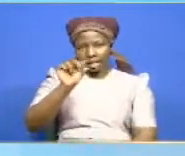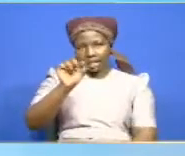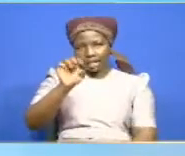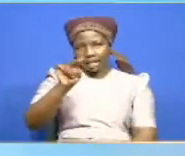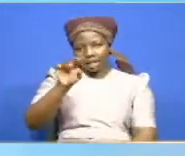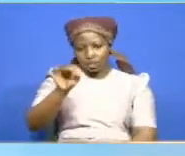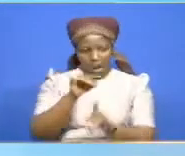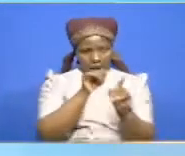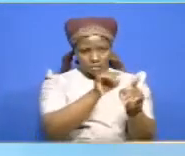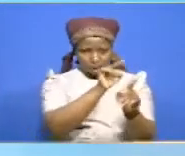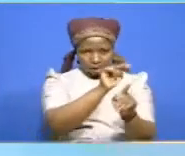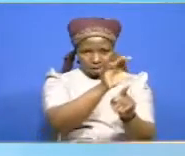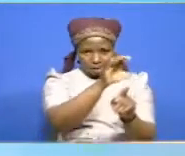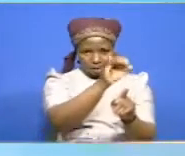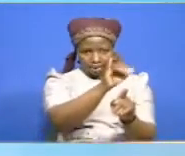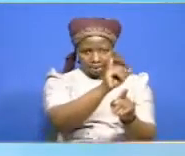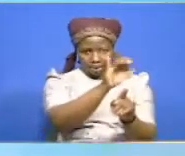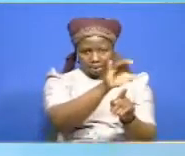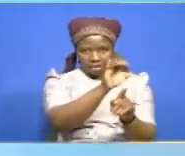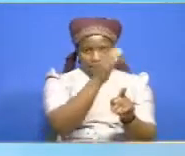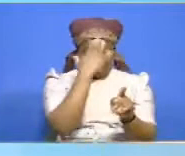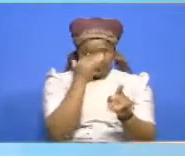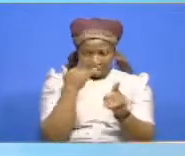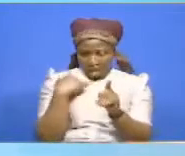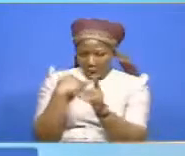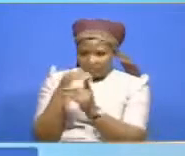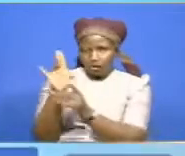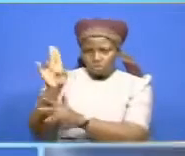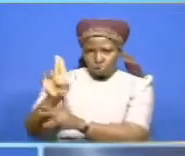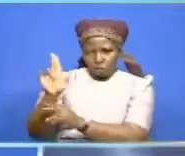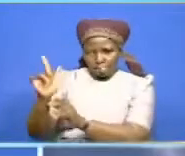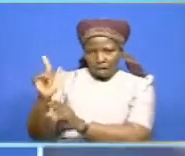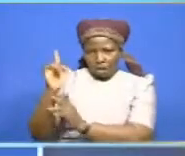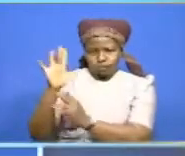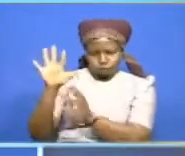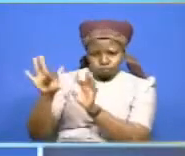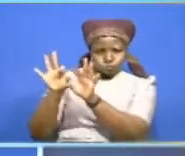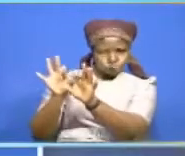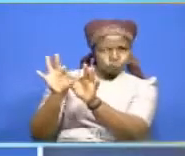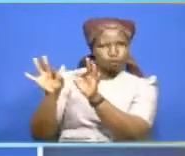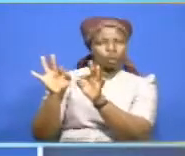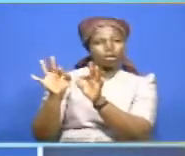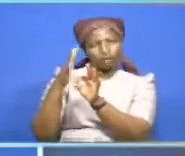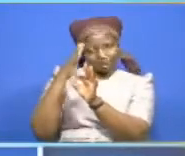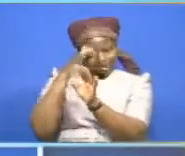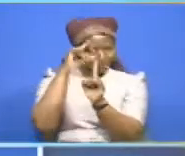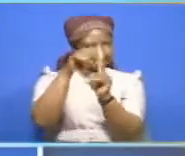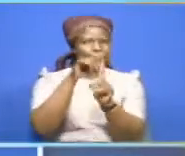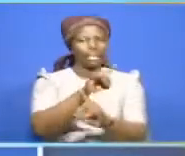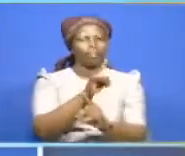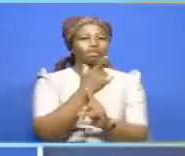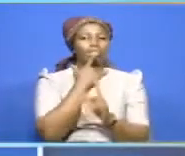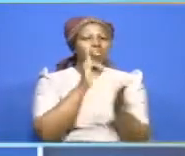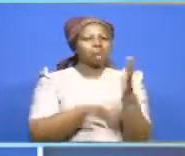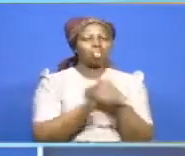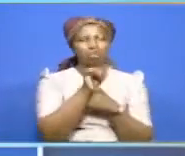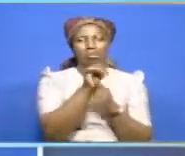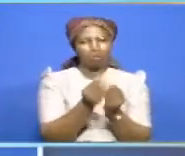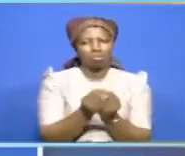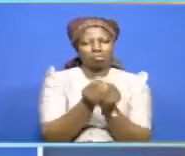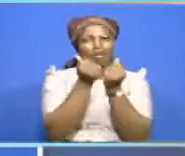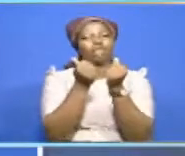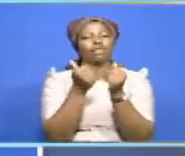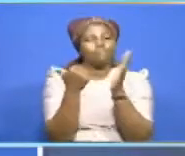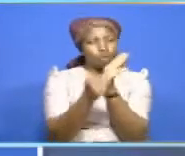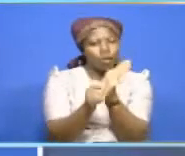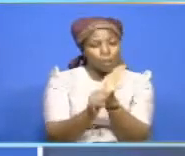NCIC of selectively applying the law by targeting him for what he termed as addressing the humanitarian crisis